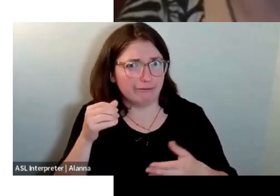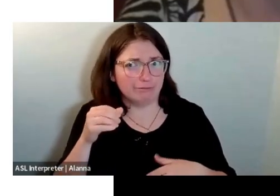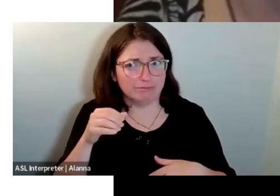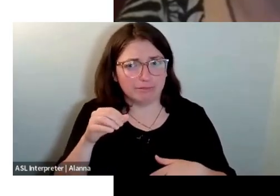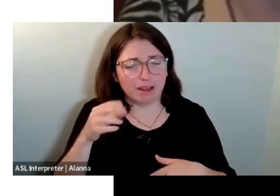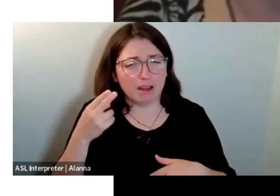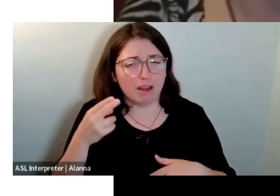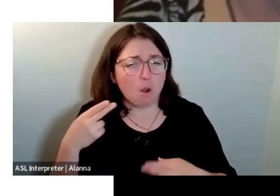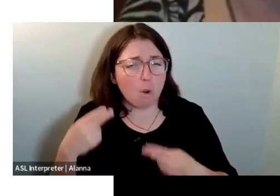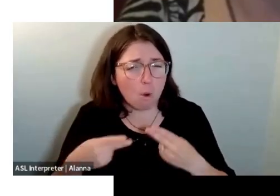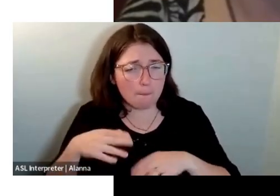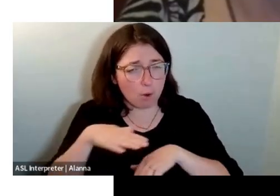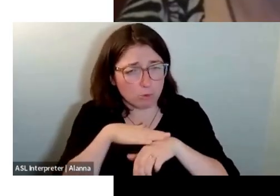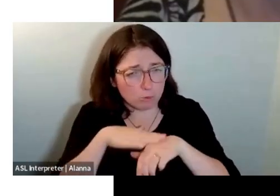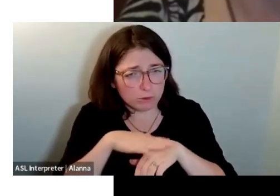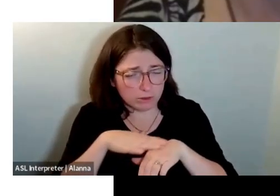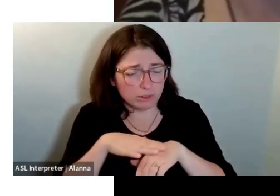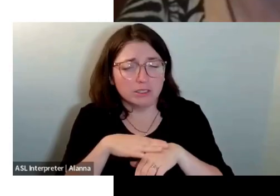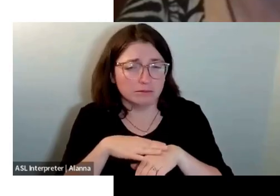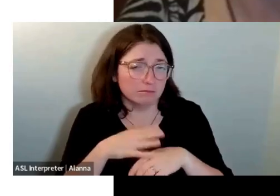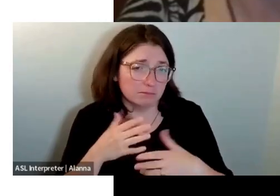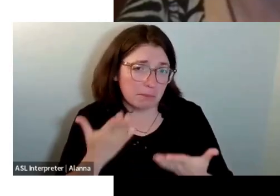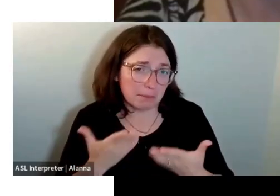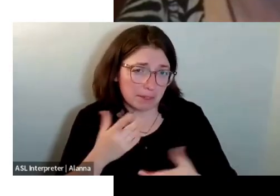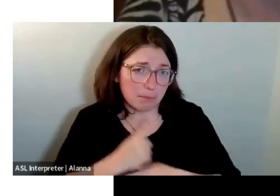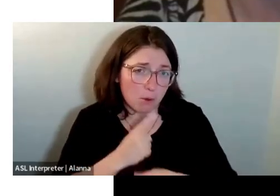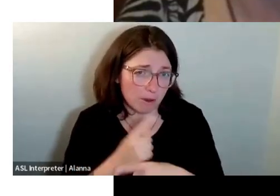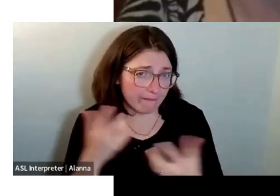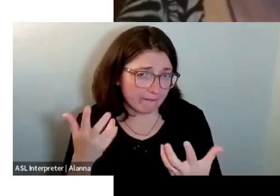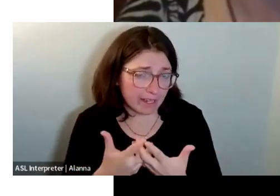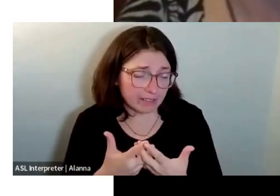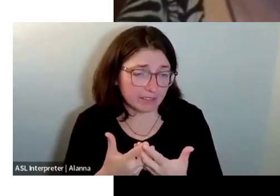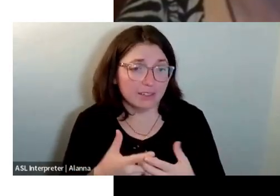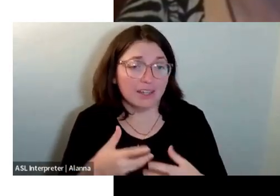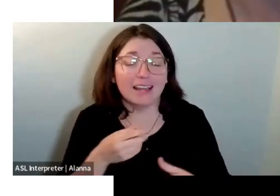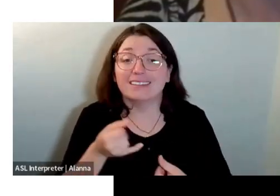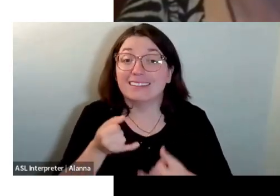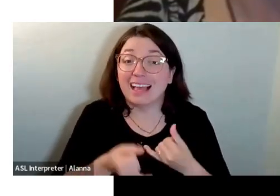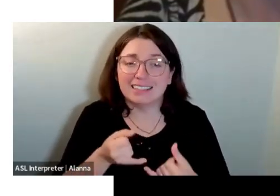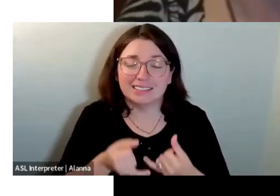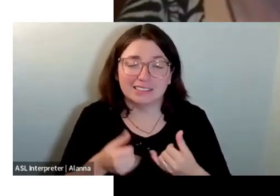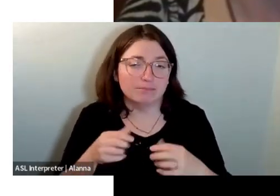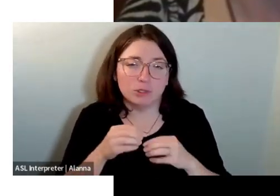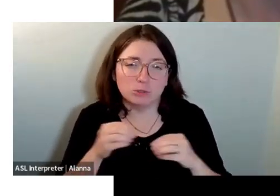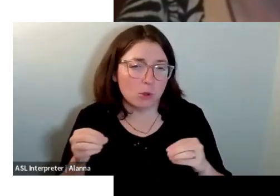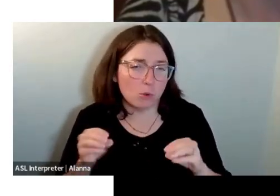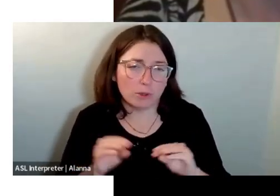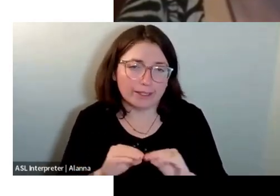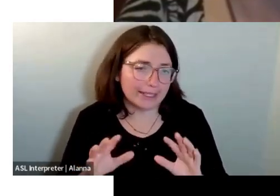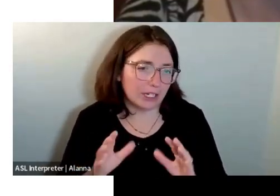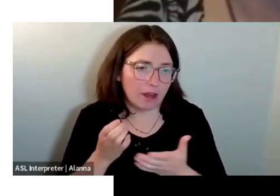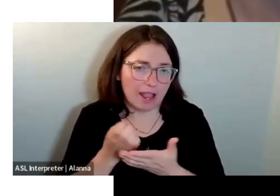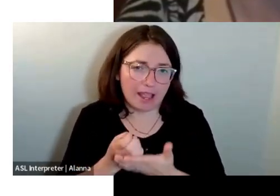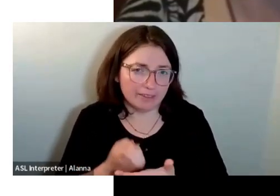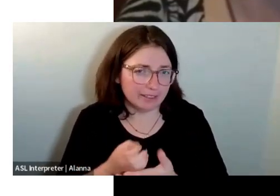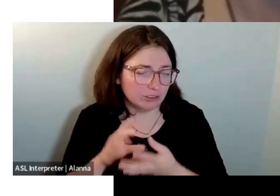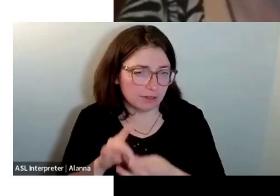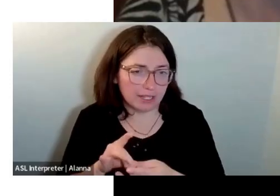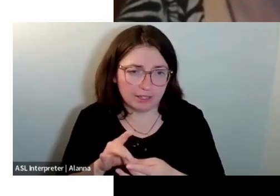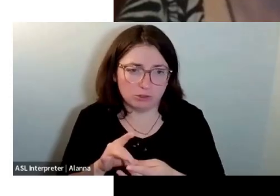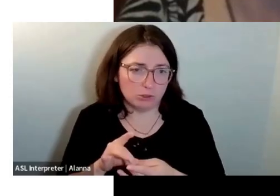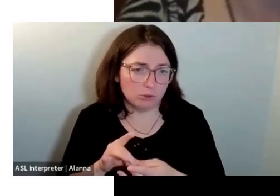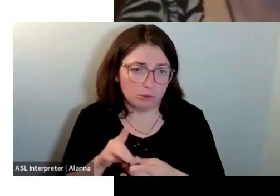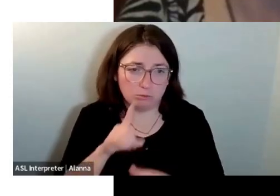And then finally, I do want to say that we don't have any clear evidence with regard to